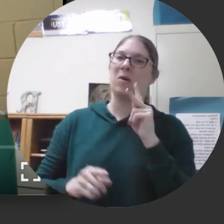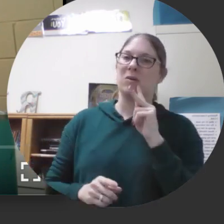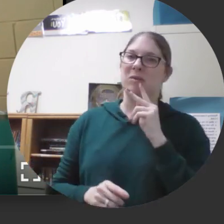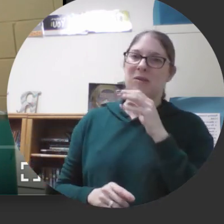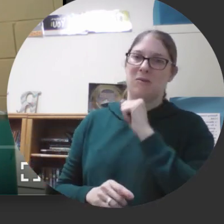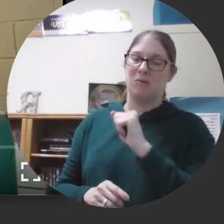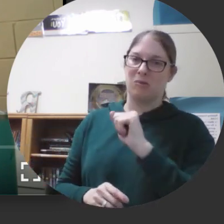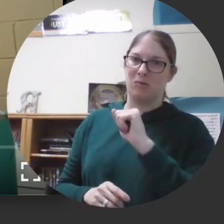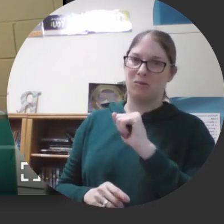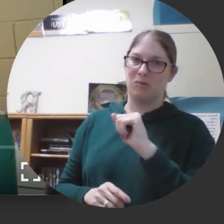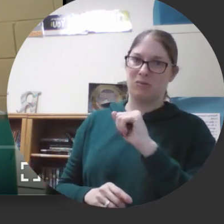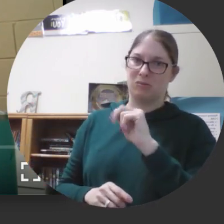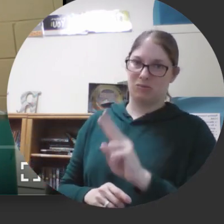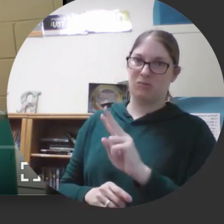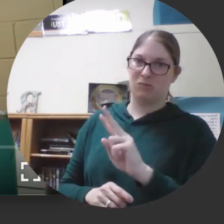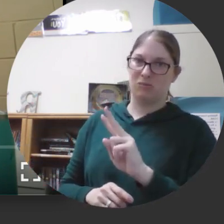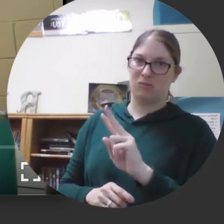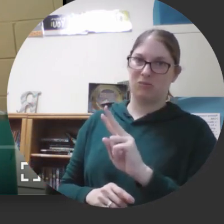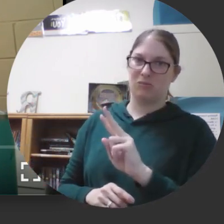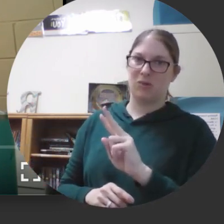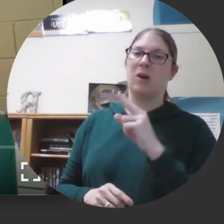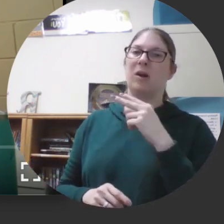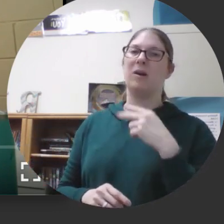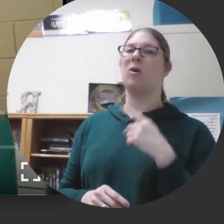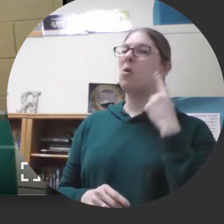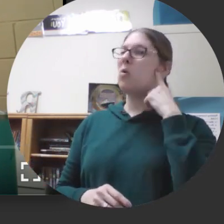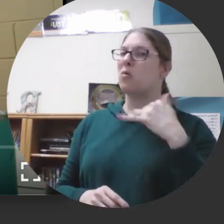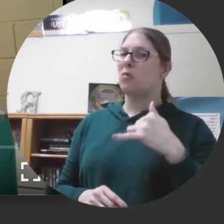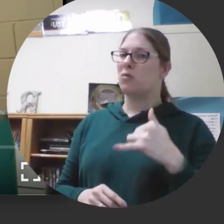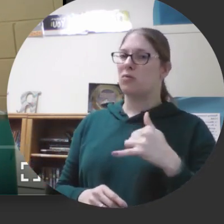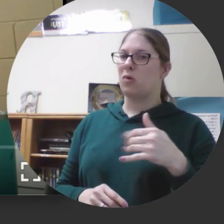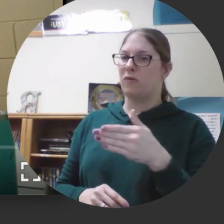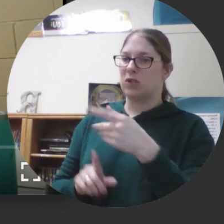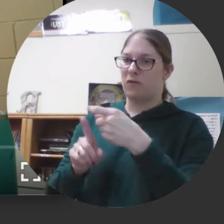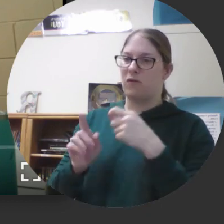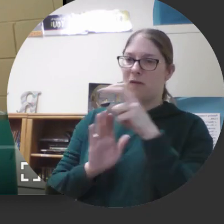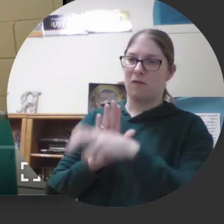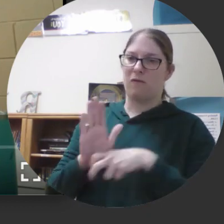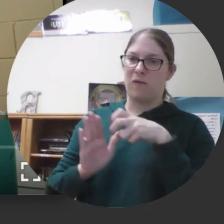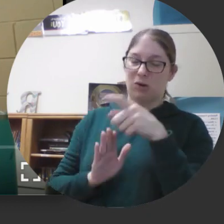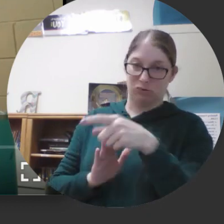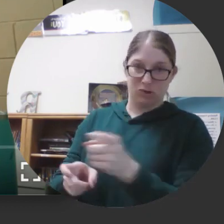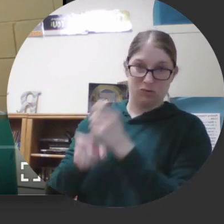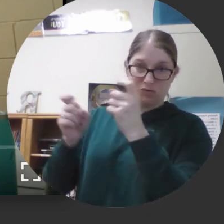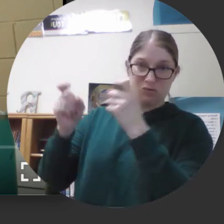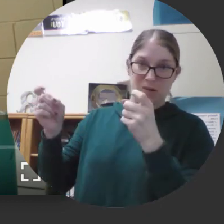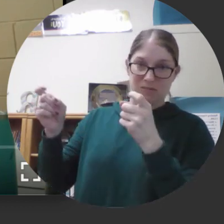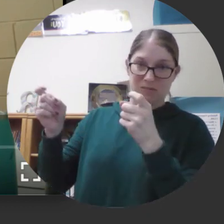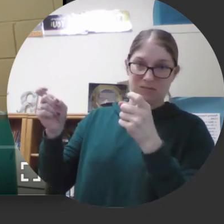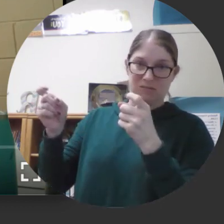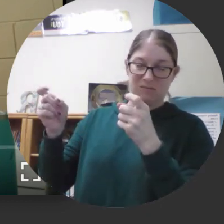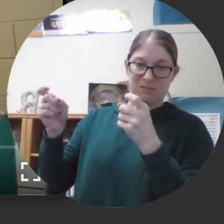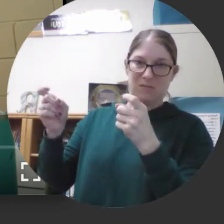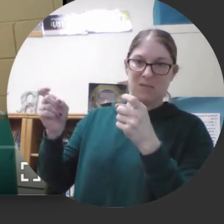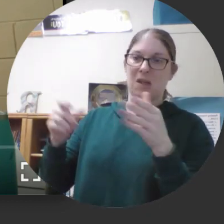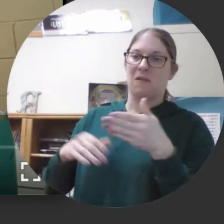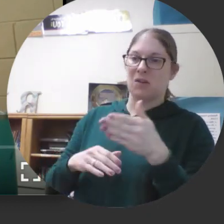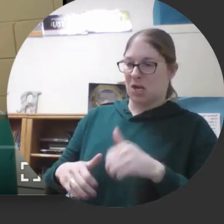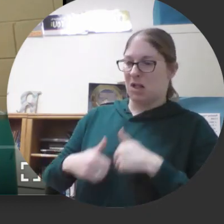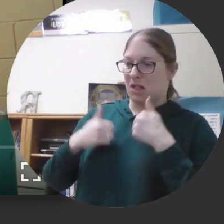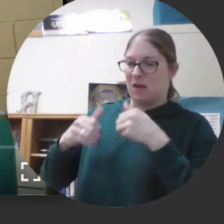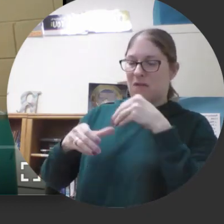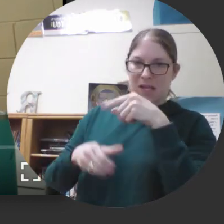Since then, she had in fact taken no notice of all of them, but the sight of Crusoe tearing chunks out of a sardine made her blood run